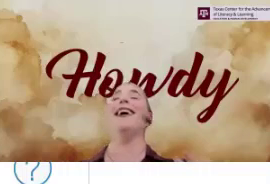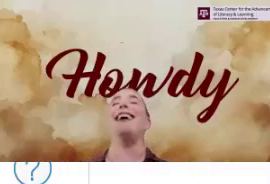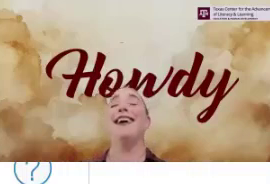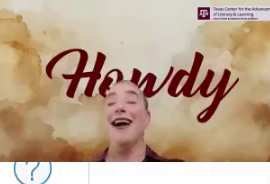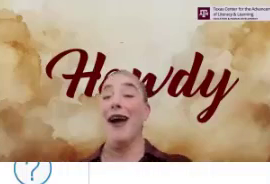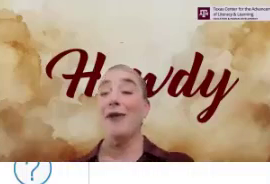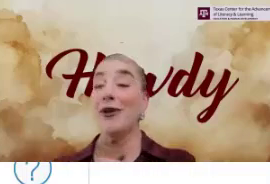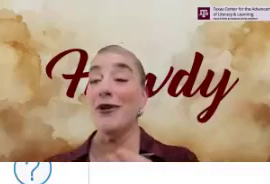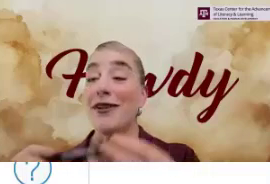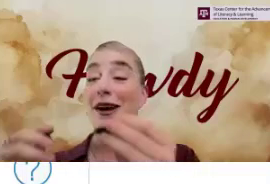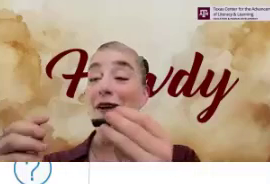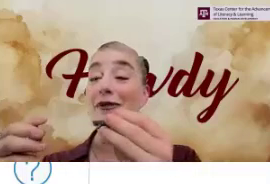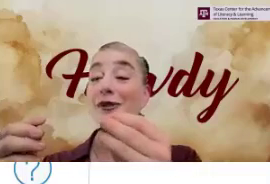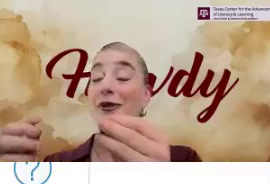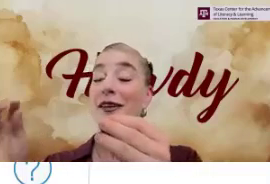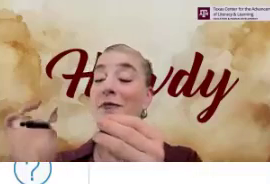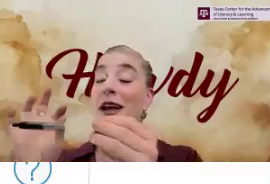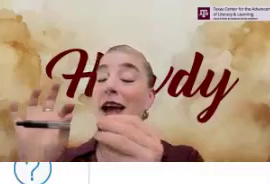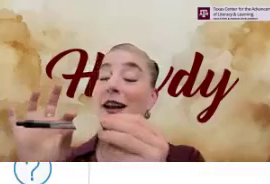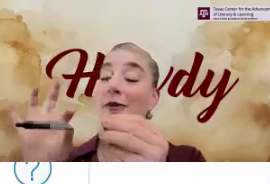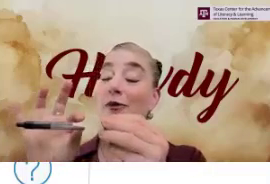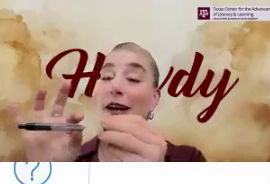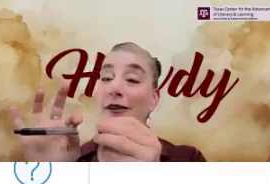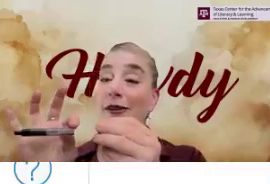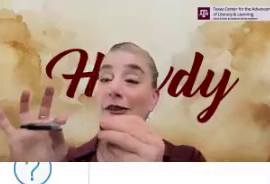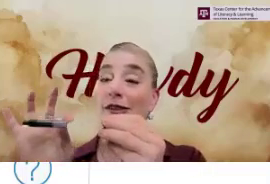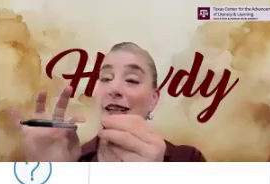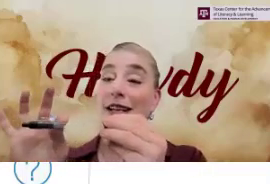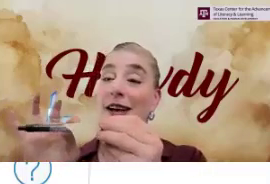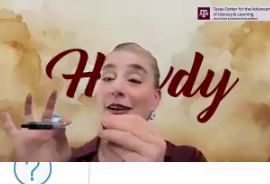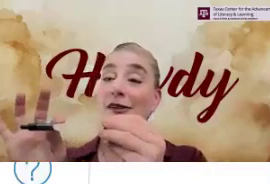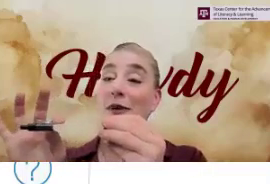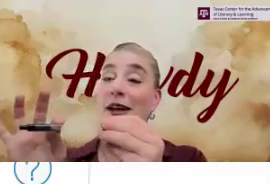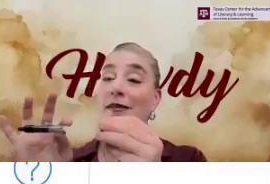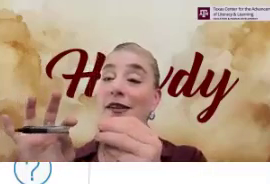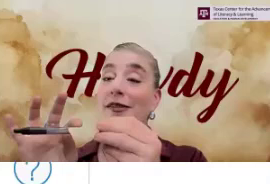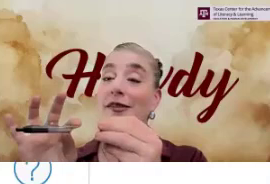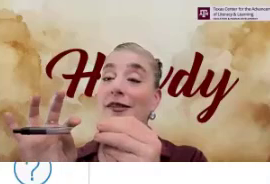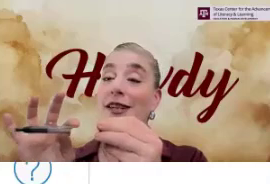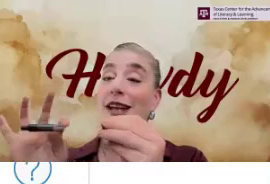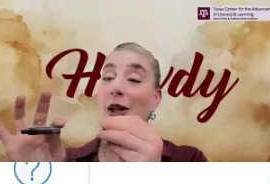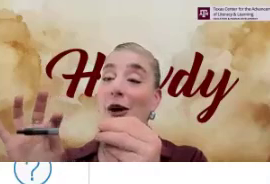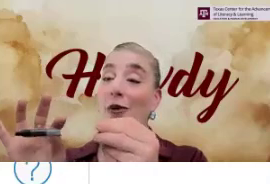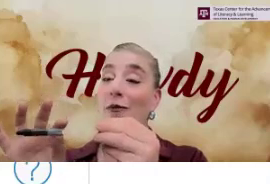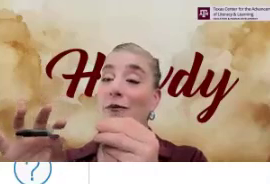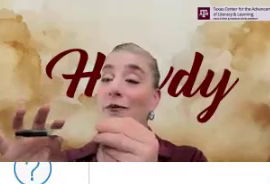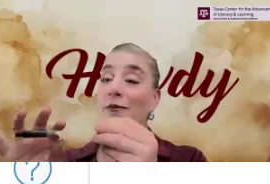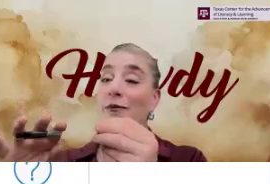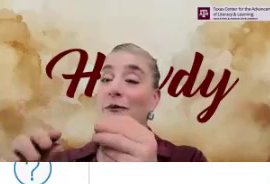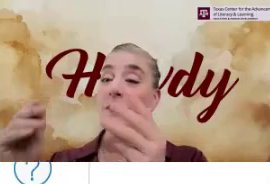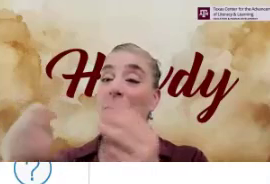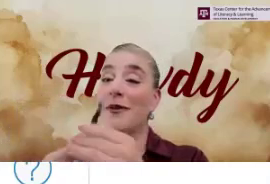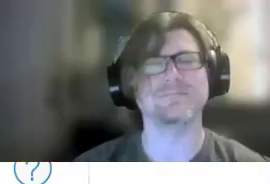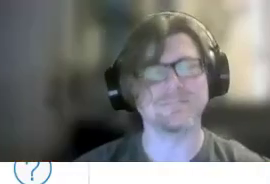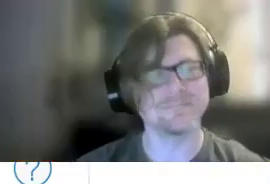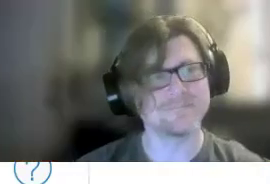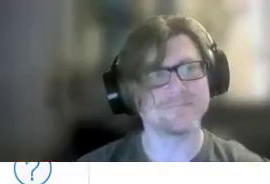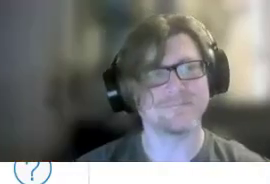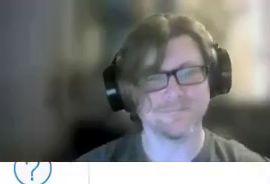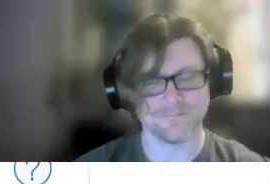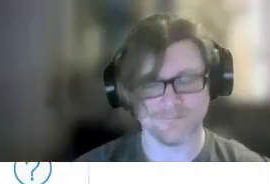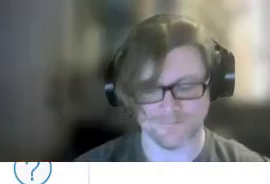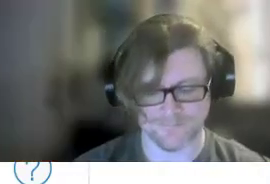money. I would go to the office with him and I'd write a little sticky on his pen. This is yellow,